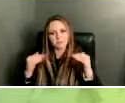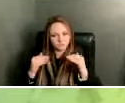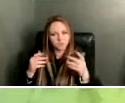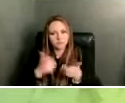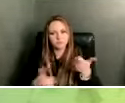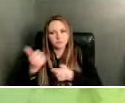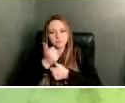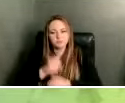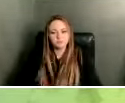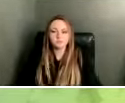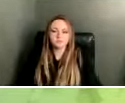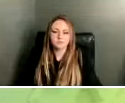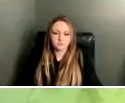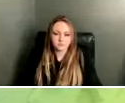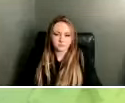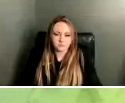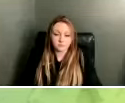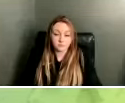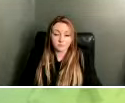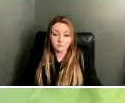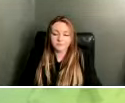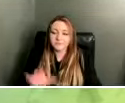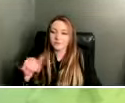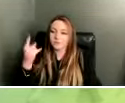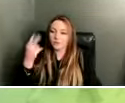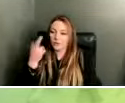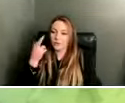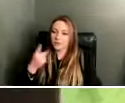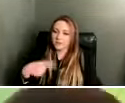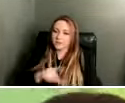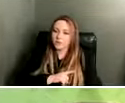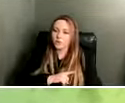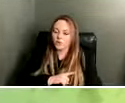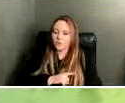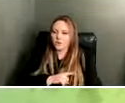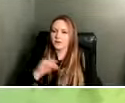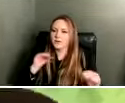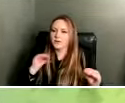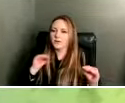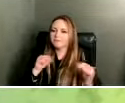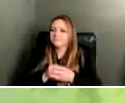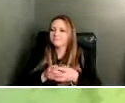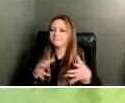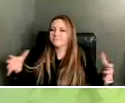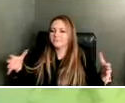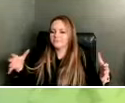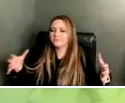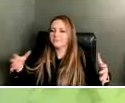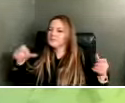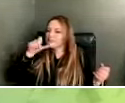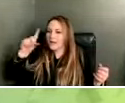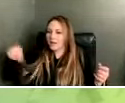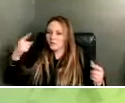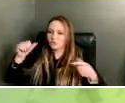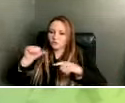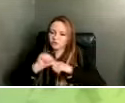what we do? Well, that is one of the reasons why we are mobilizing, and we're not just training,